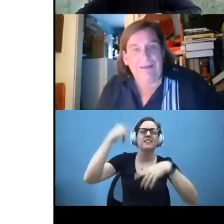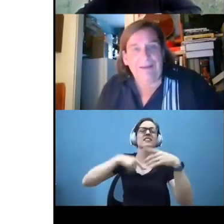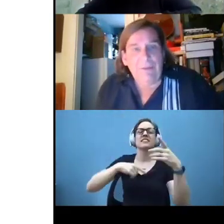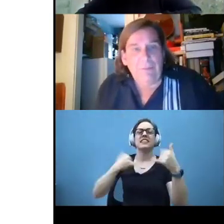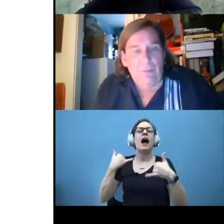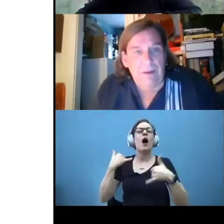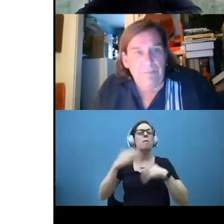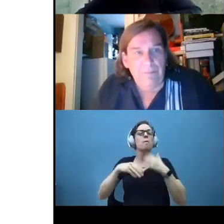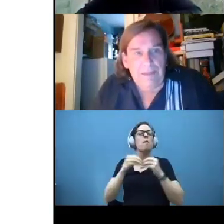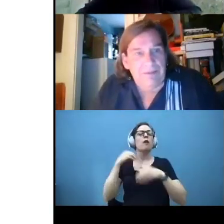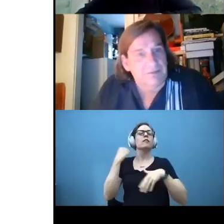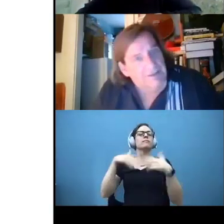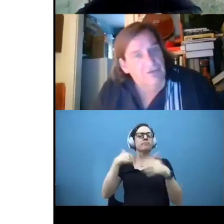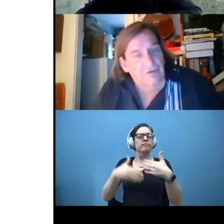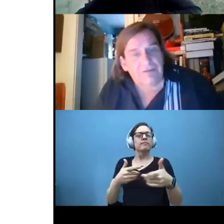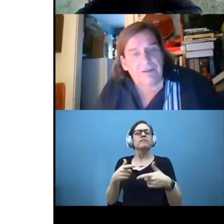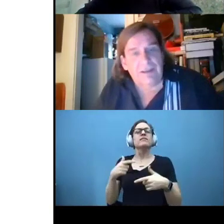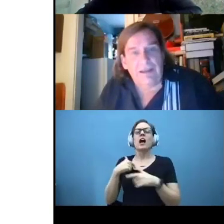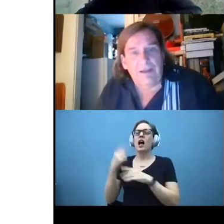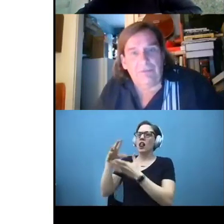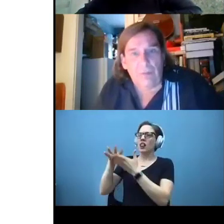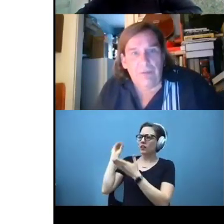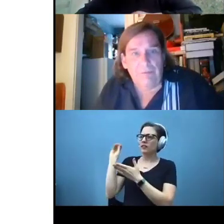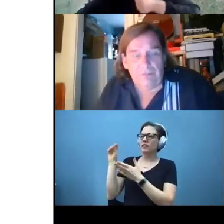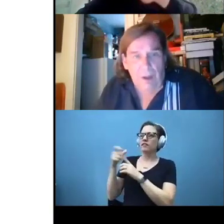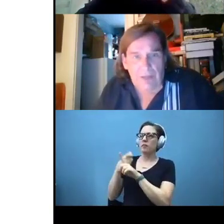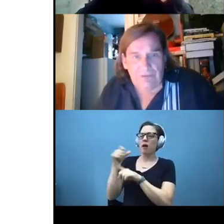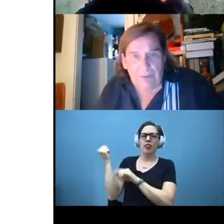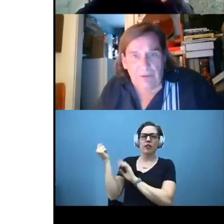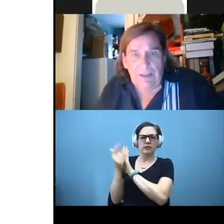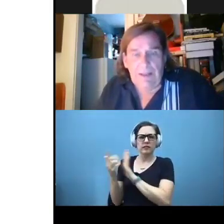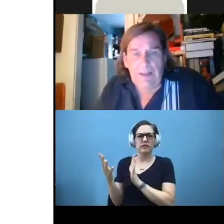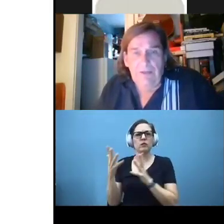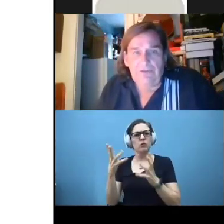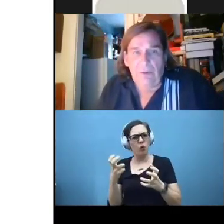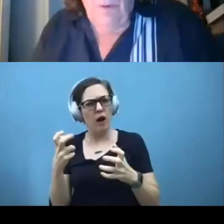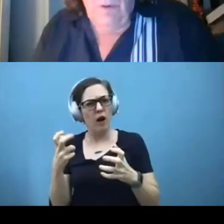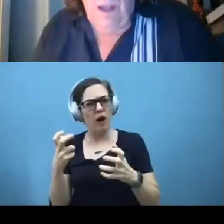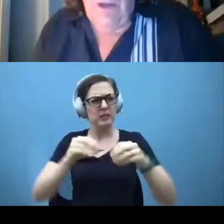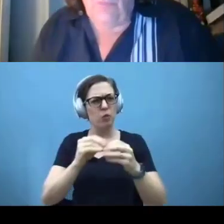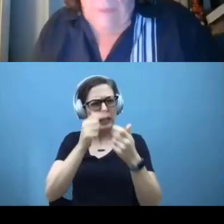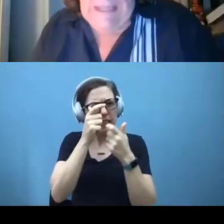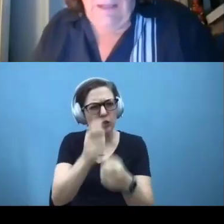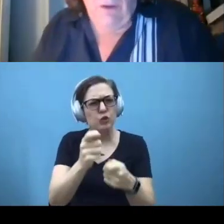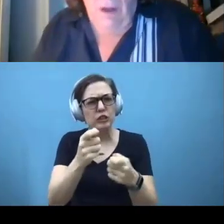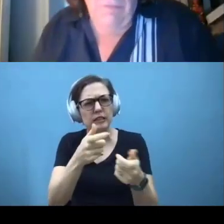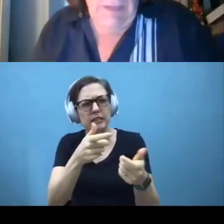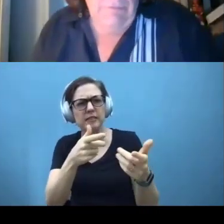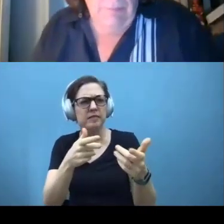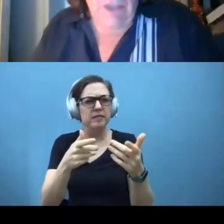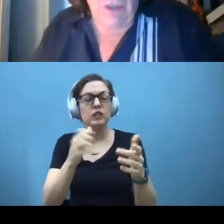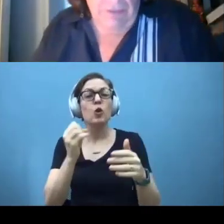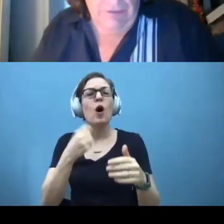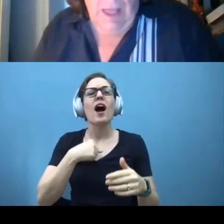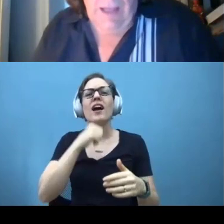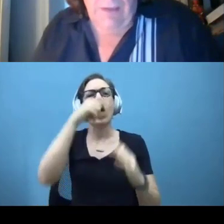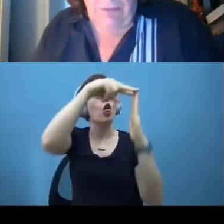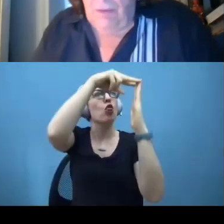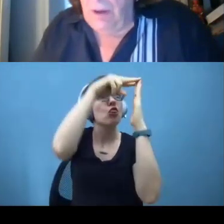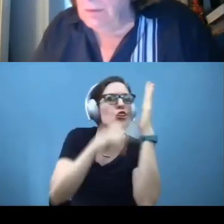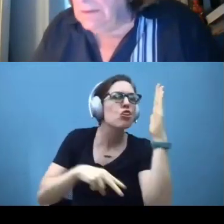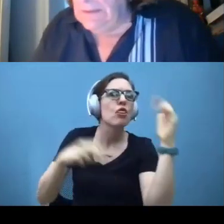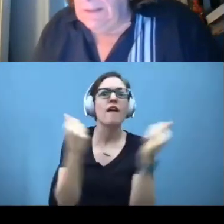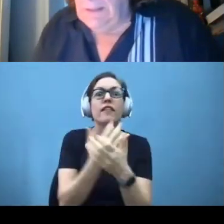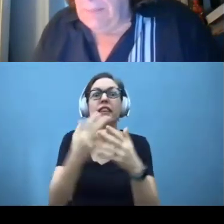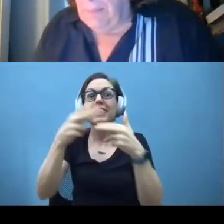Gates, that we want to make this as interesting and as formative as possible. So we're not going to read all of the information on the slides.